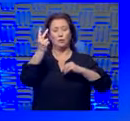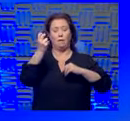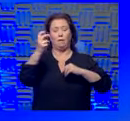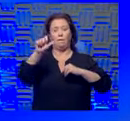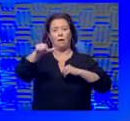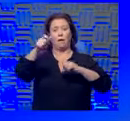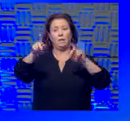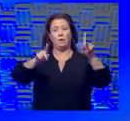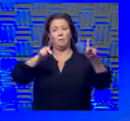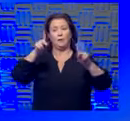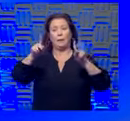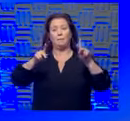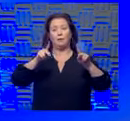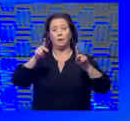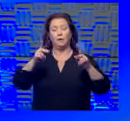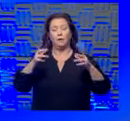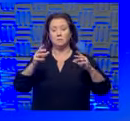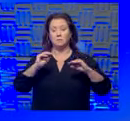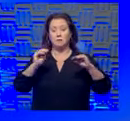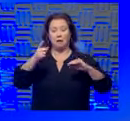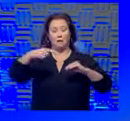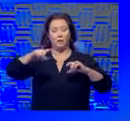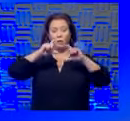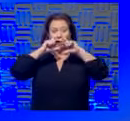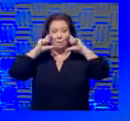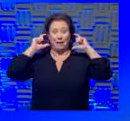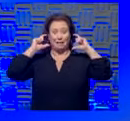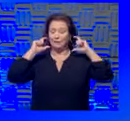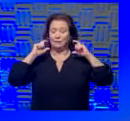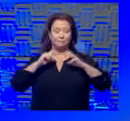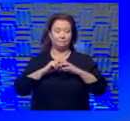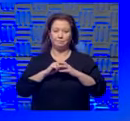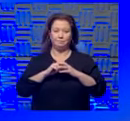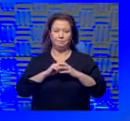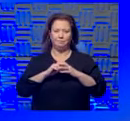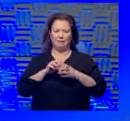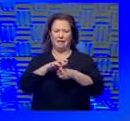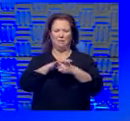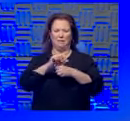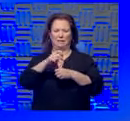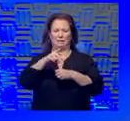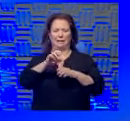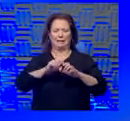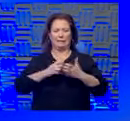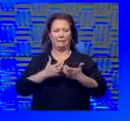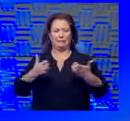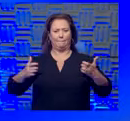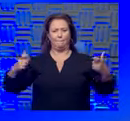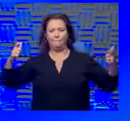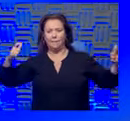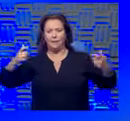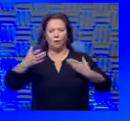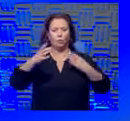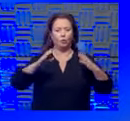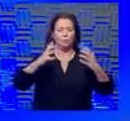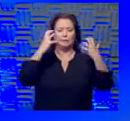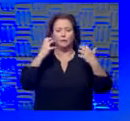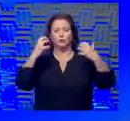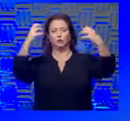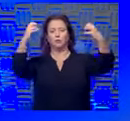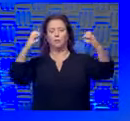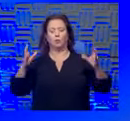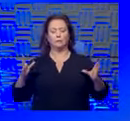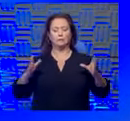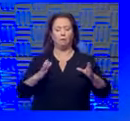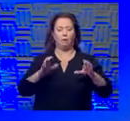people and then none of you can wear a mask. I don't know what the spacing would be, how large the room is. Is it a gymnasium or is it a tiny